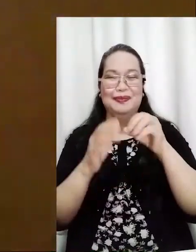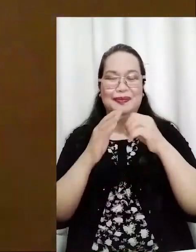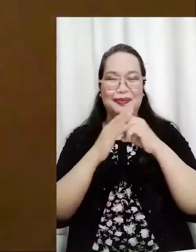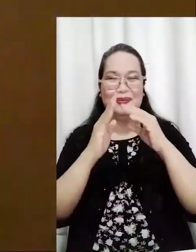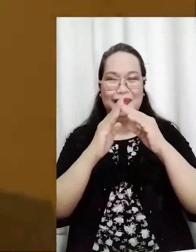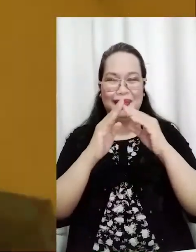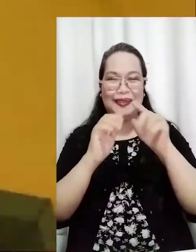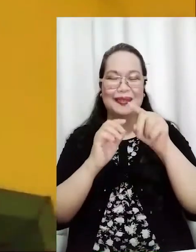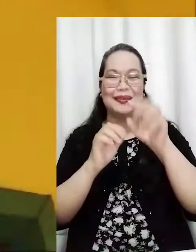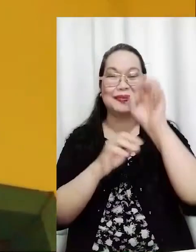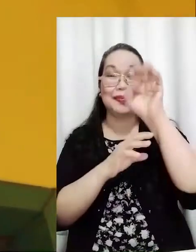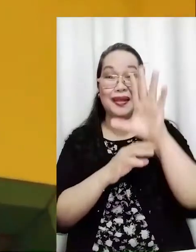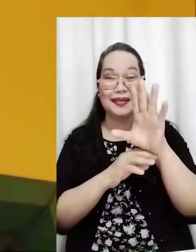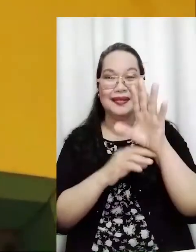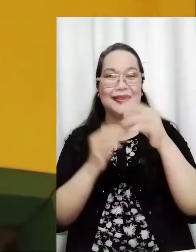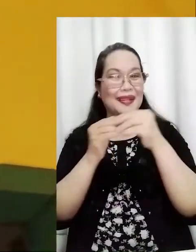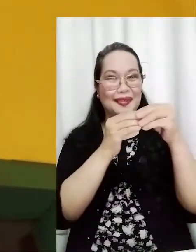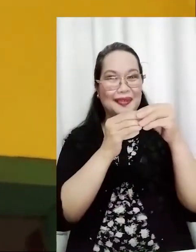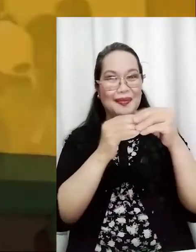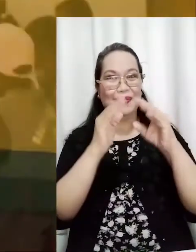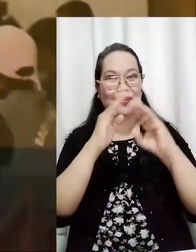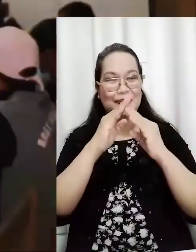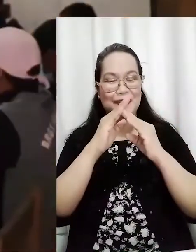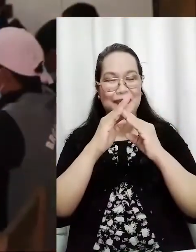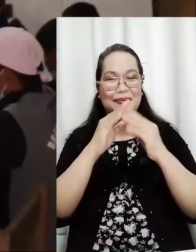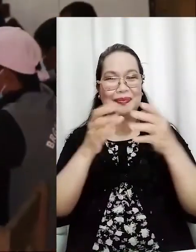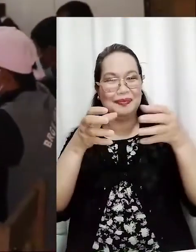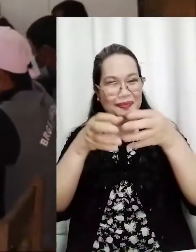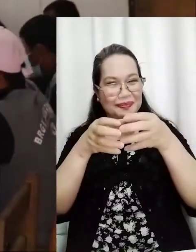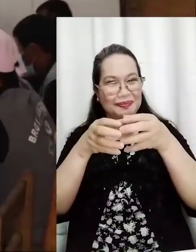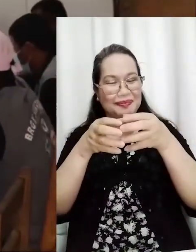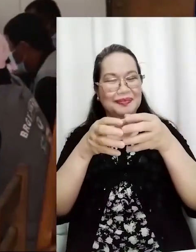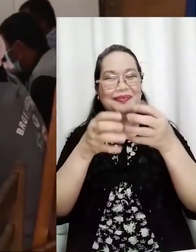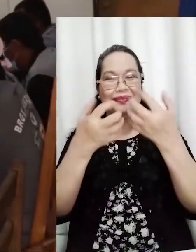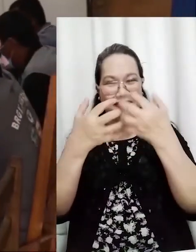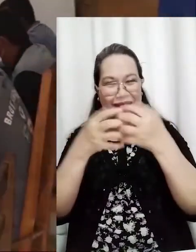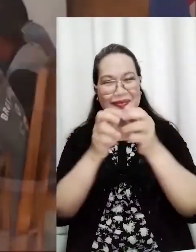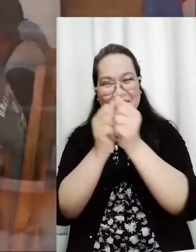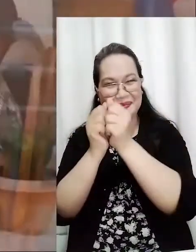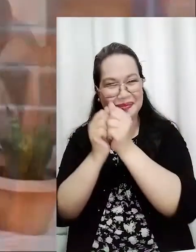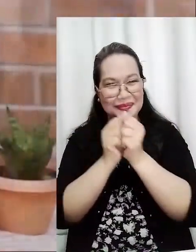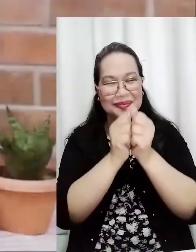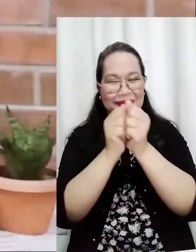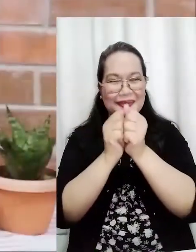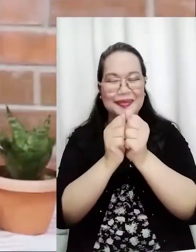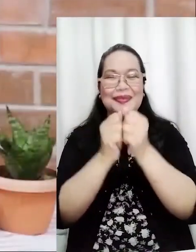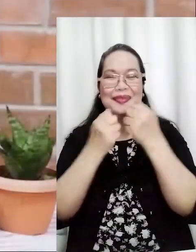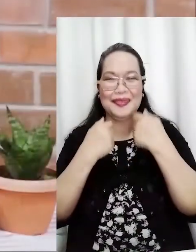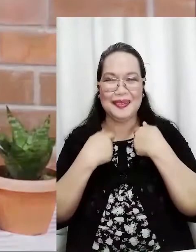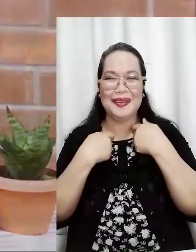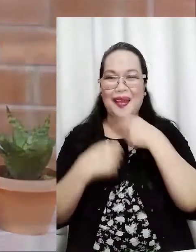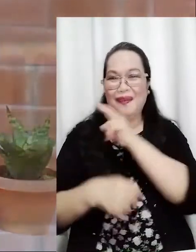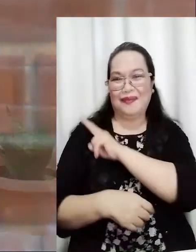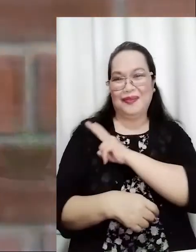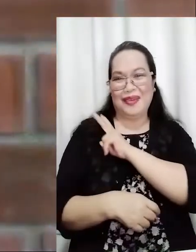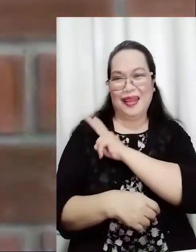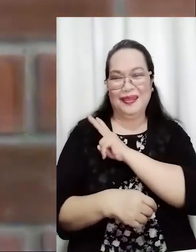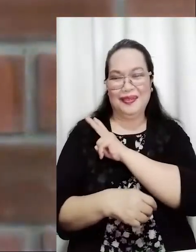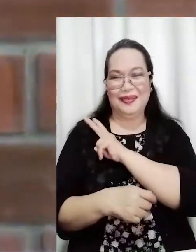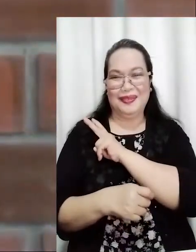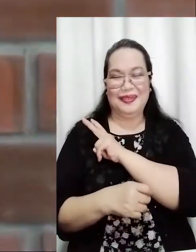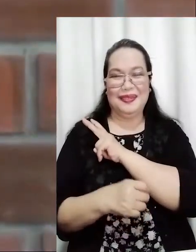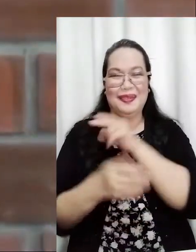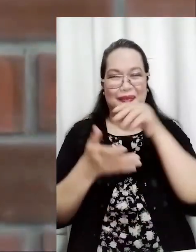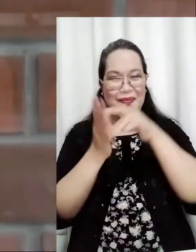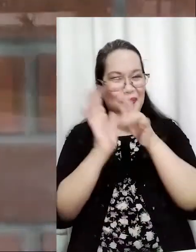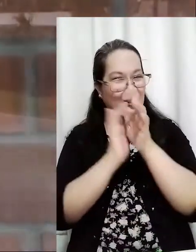that barangay, we collaborated together and conducted several values Bible studies in the